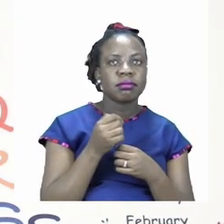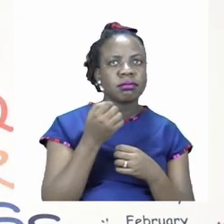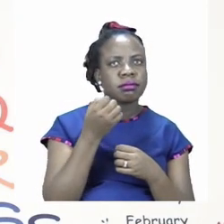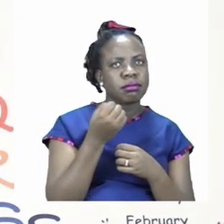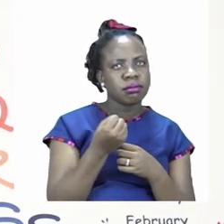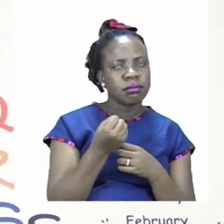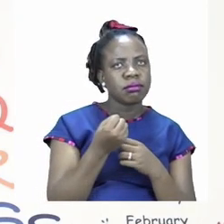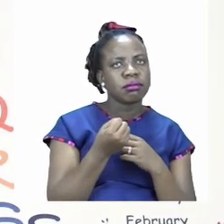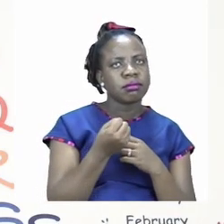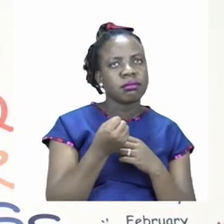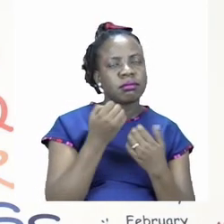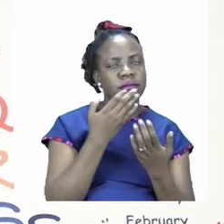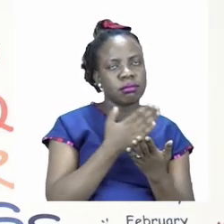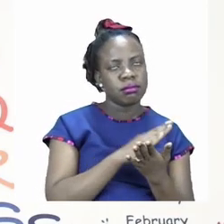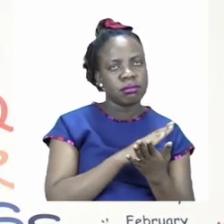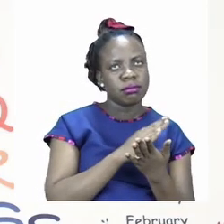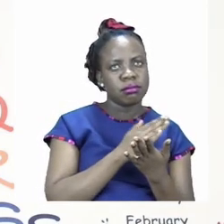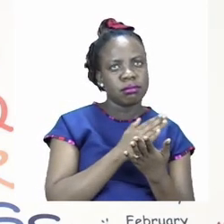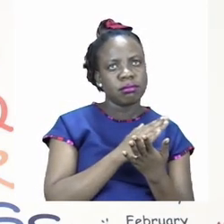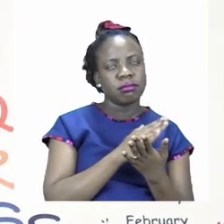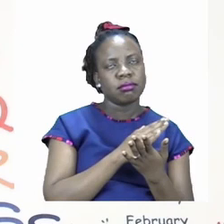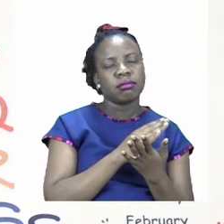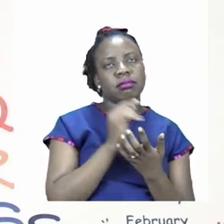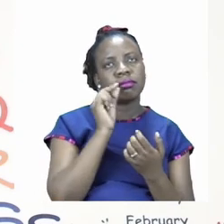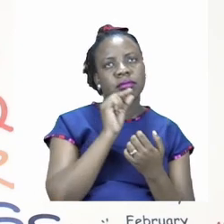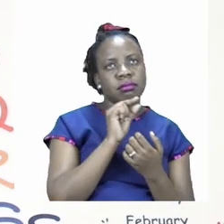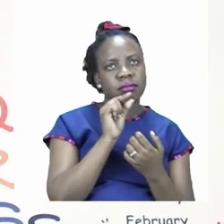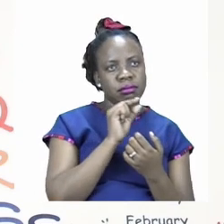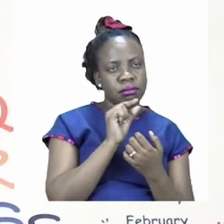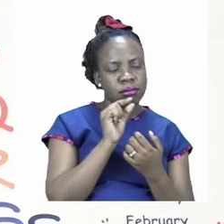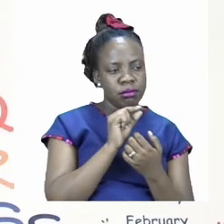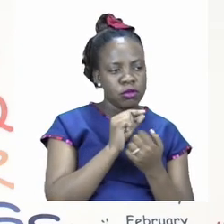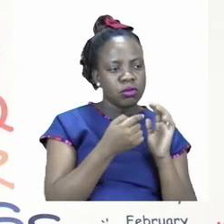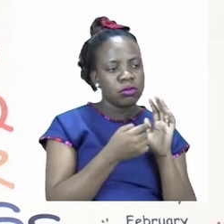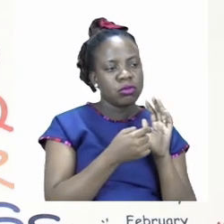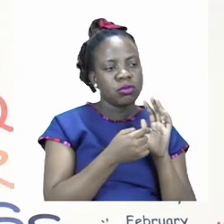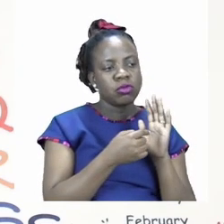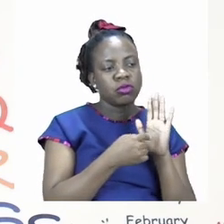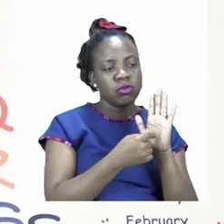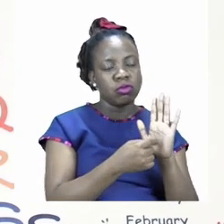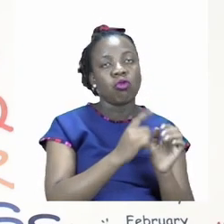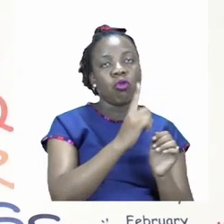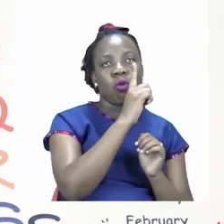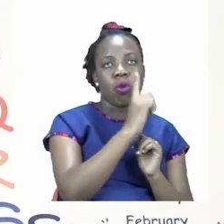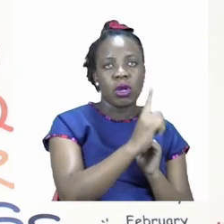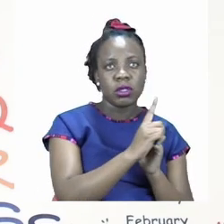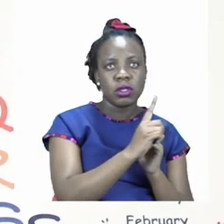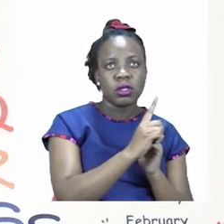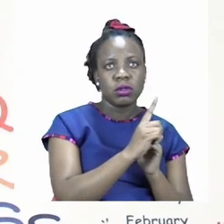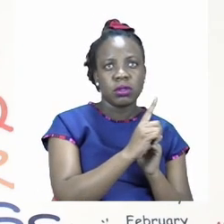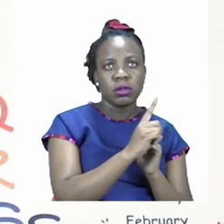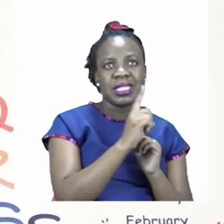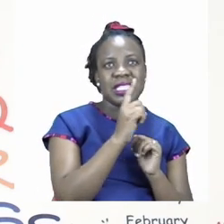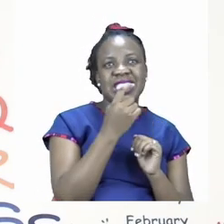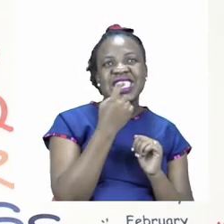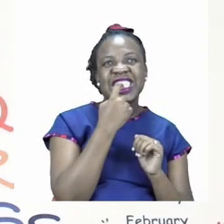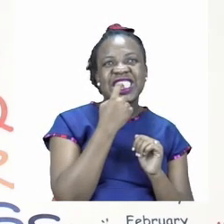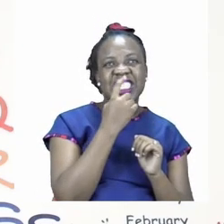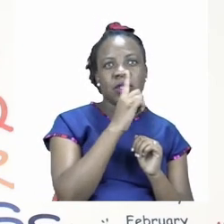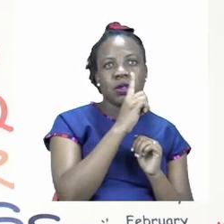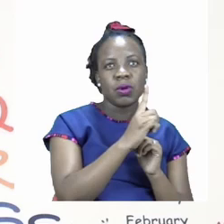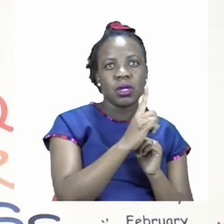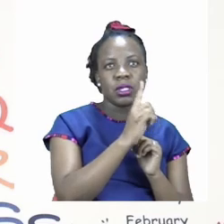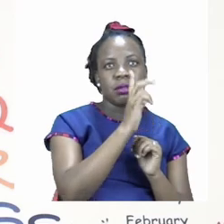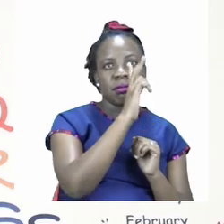forms. All these are singular, which means one. Tooth, person, wolf,